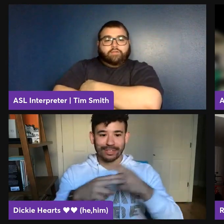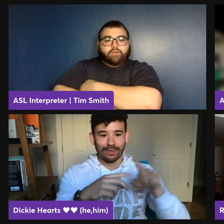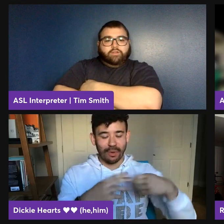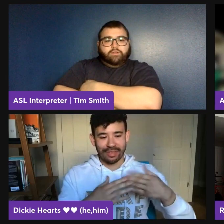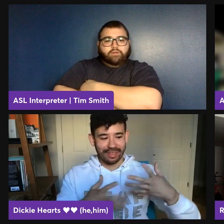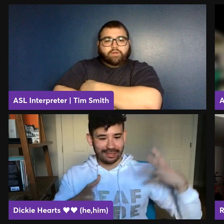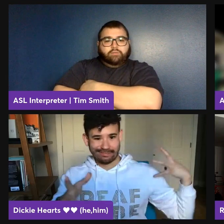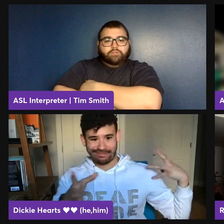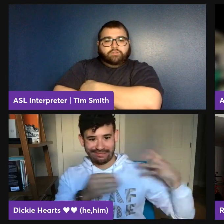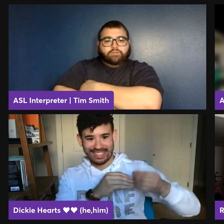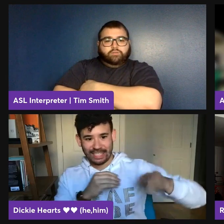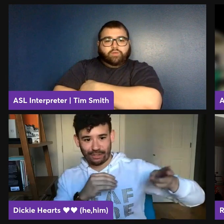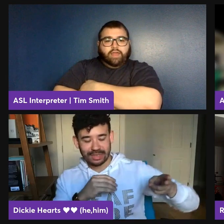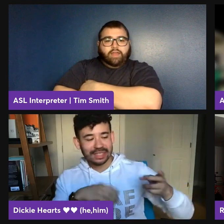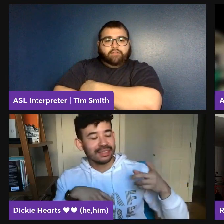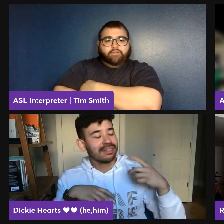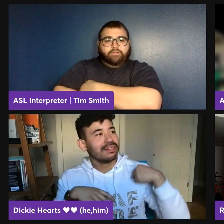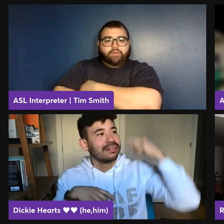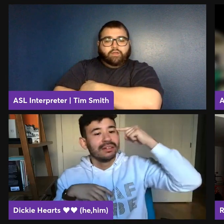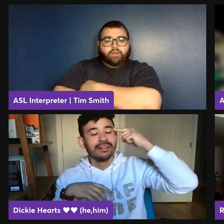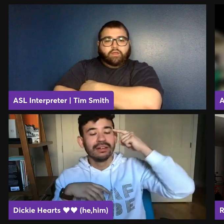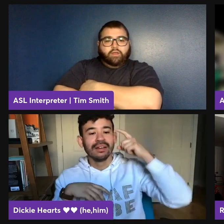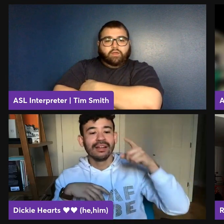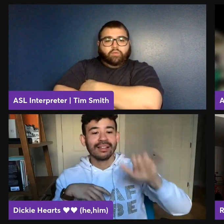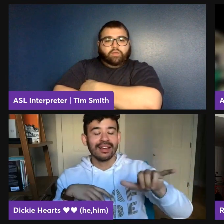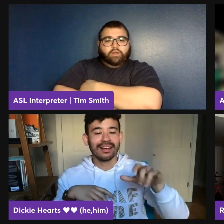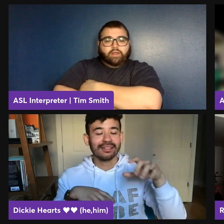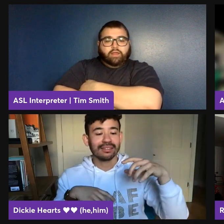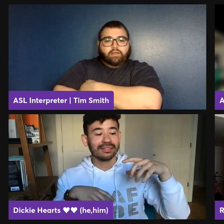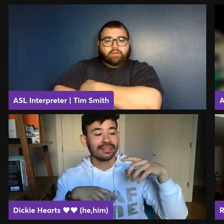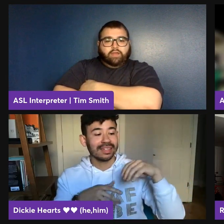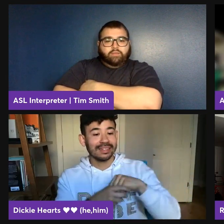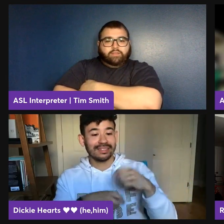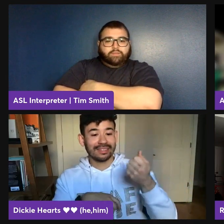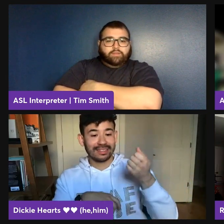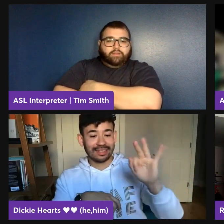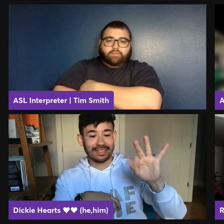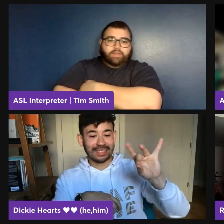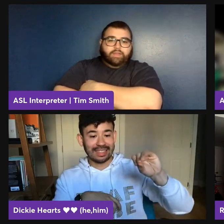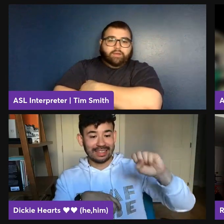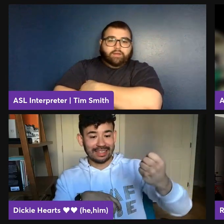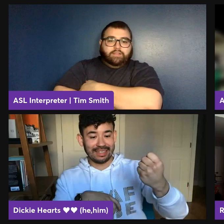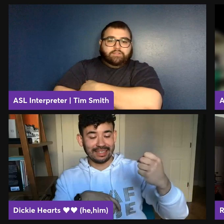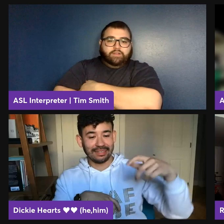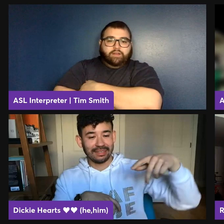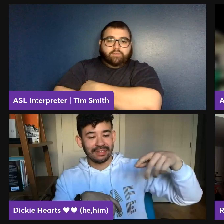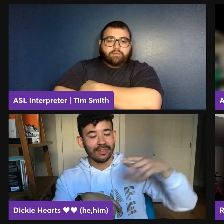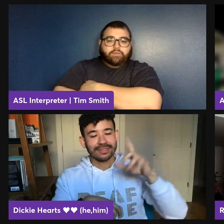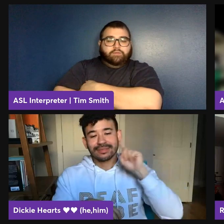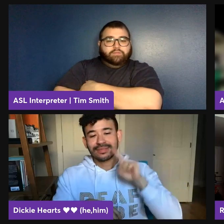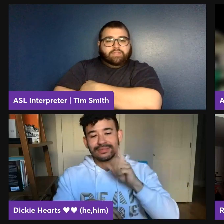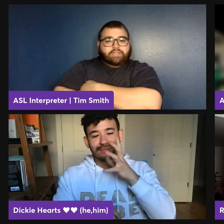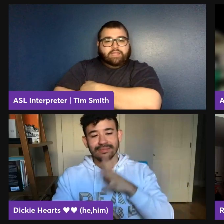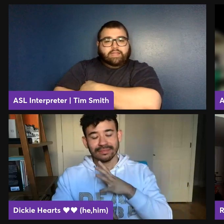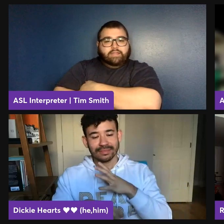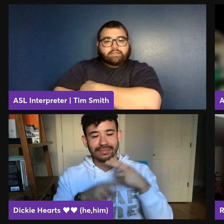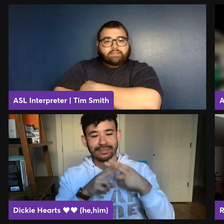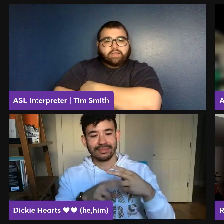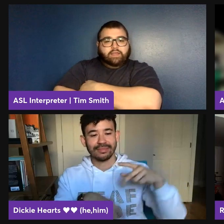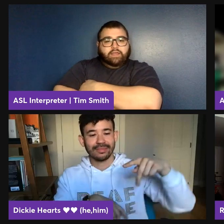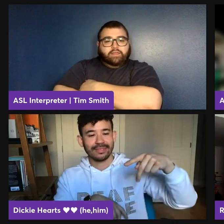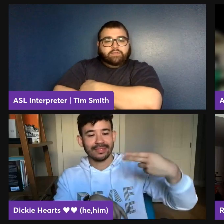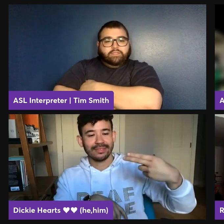Sure enough. Also, I just want to add, if we can add about something that I've been thinking about in history, and I remember in the